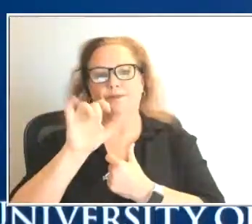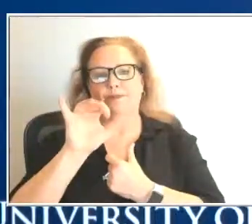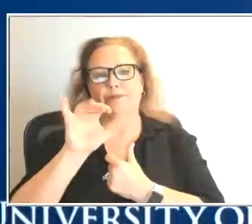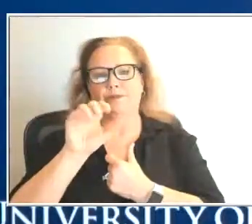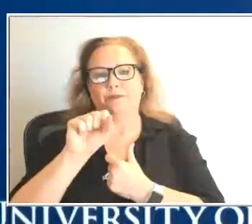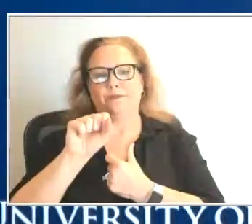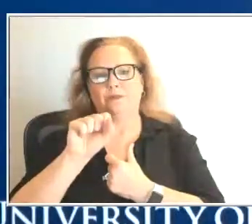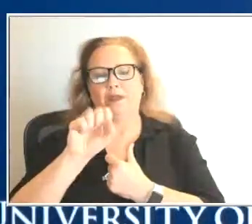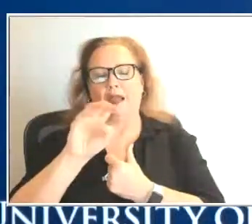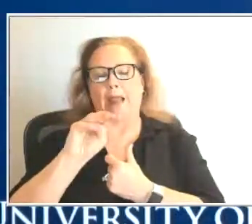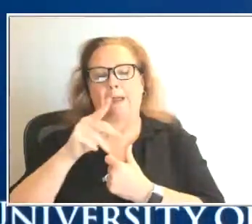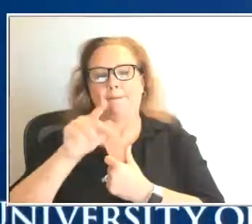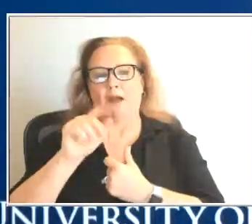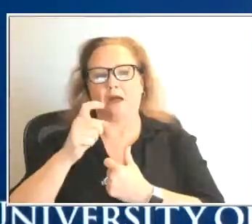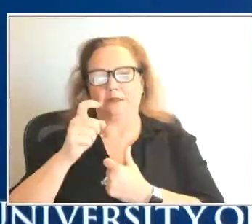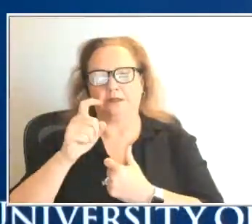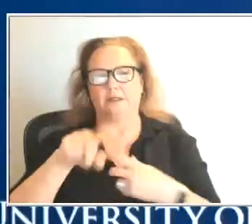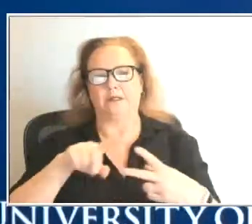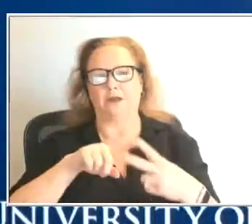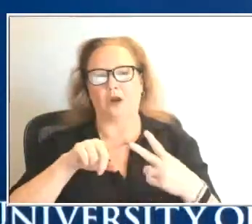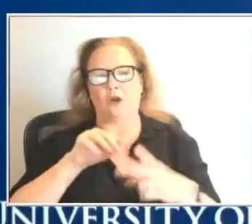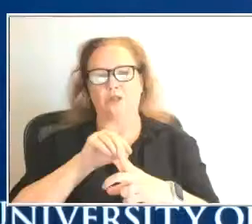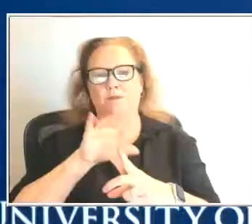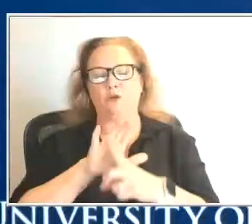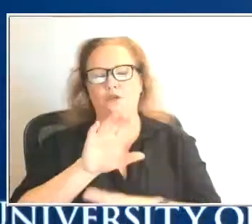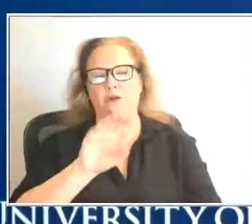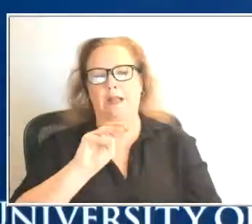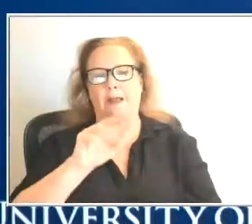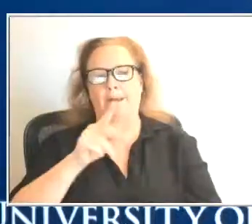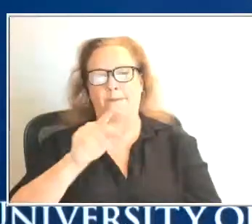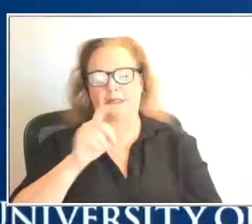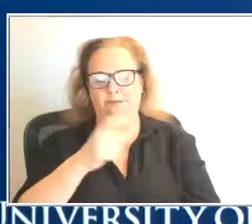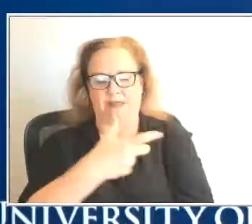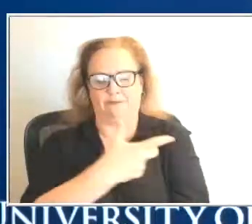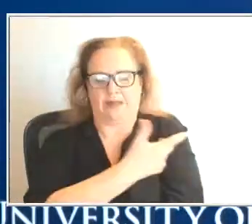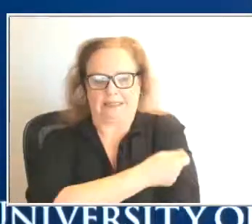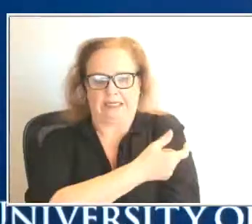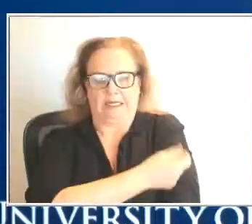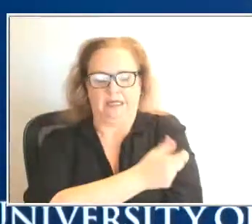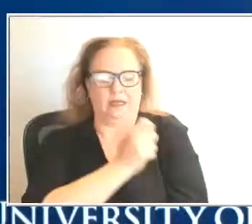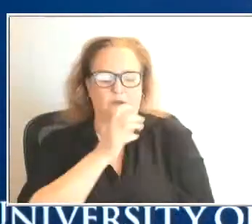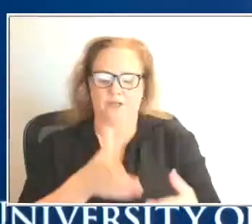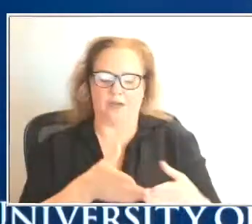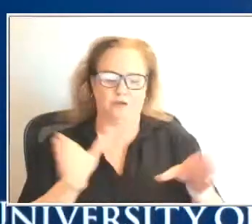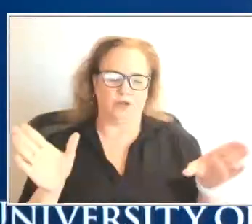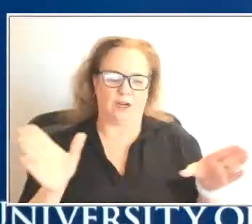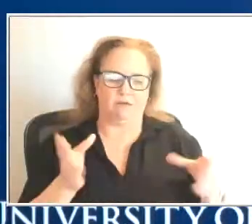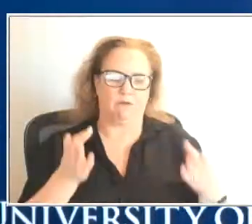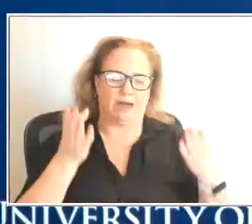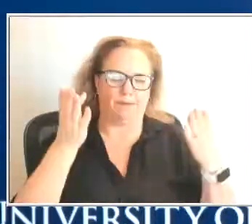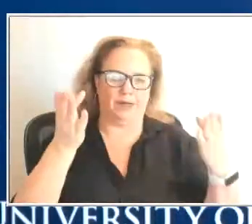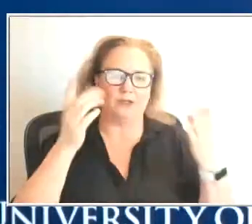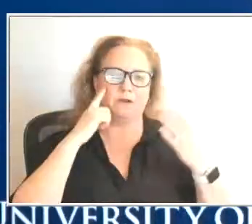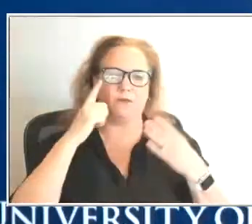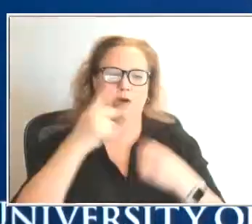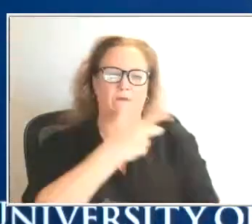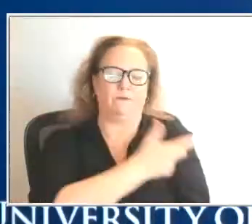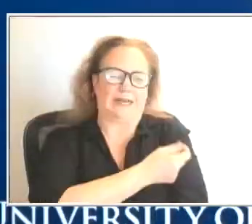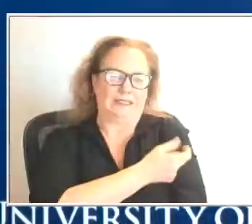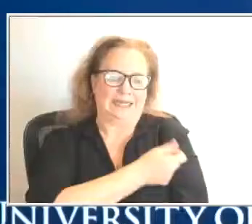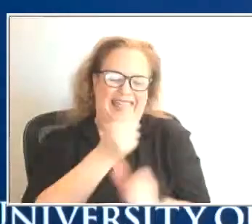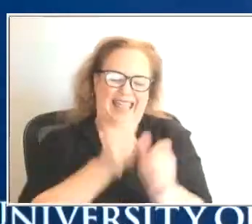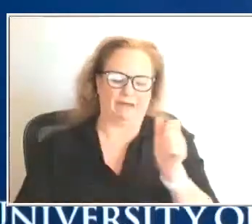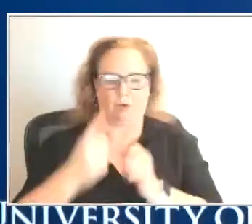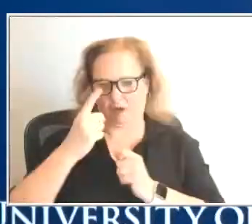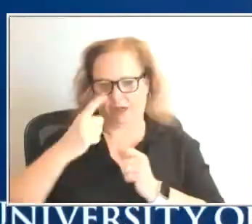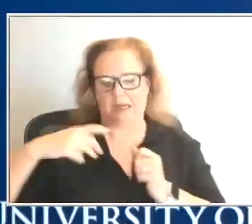Mpox or acquiring or having exposure to Mpox be vaccinated. There is not a general recommendation to vaccinate everyone. And